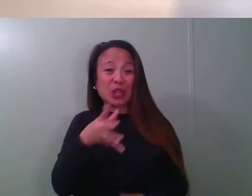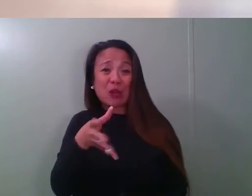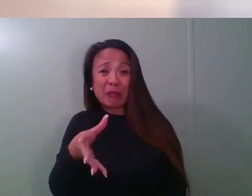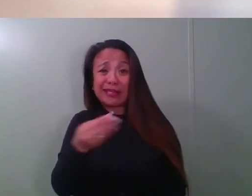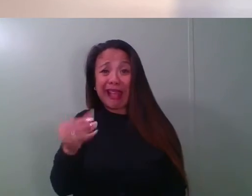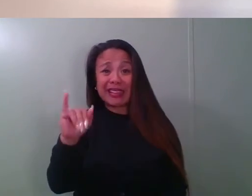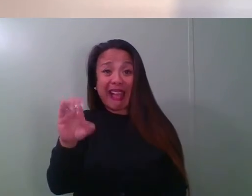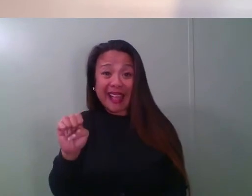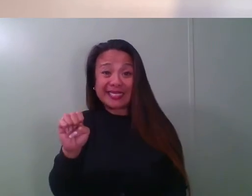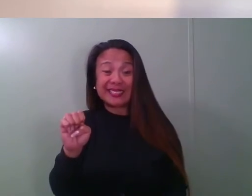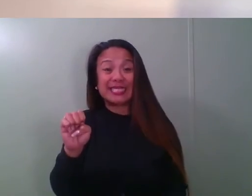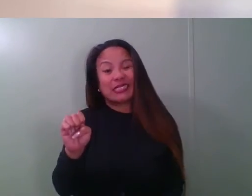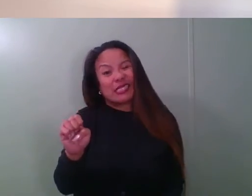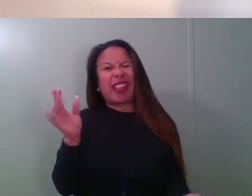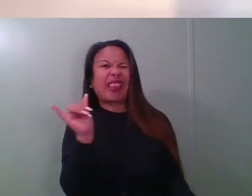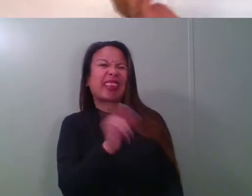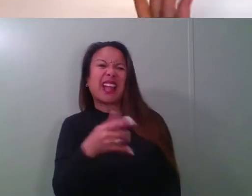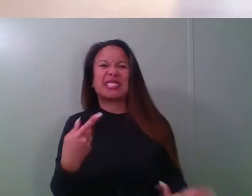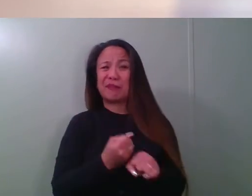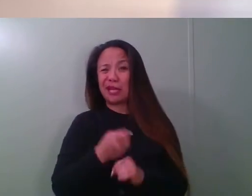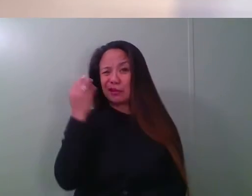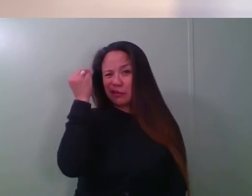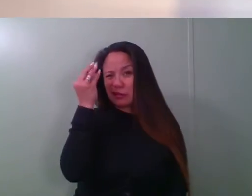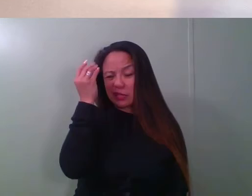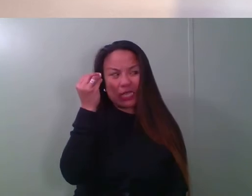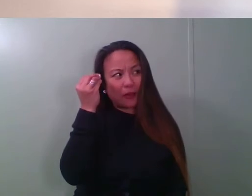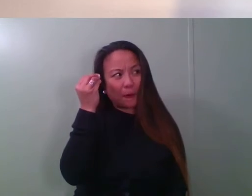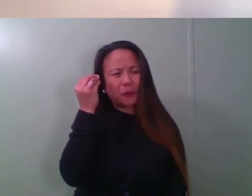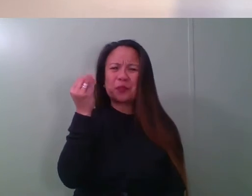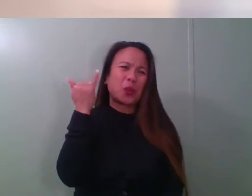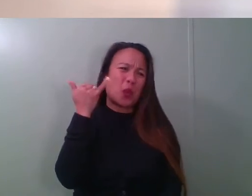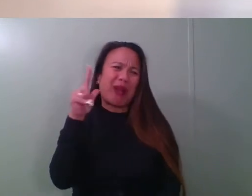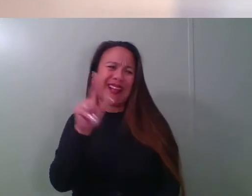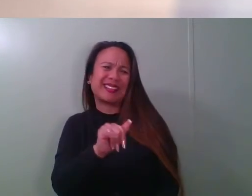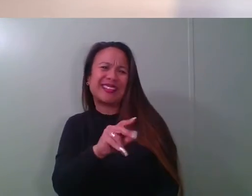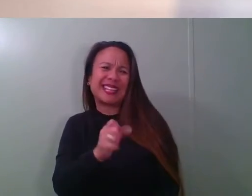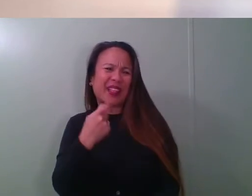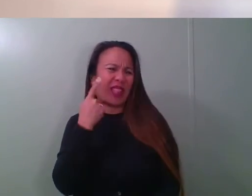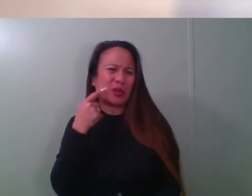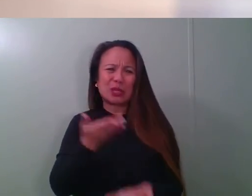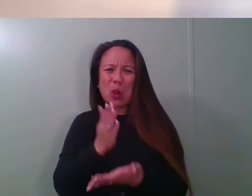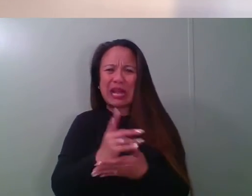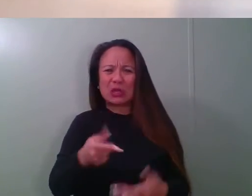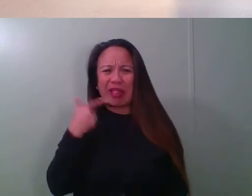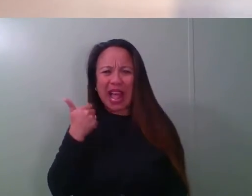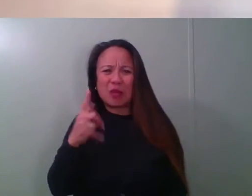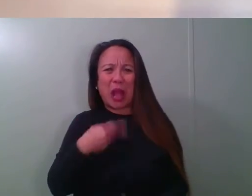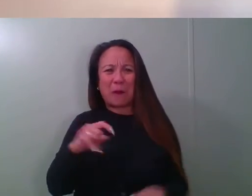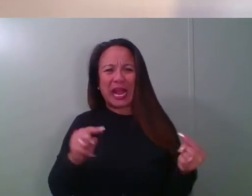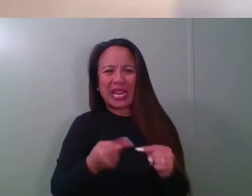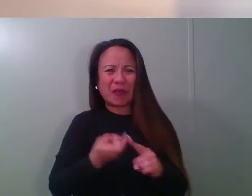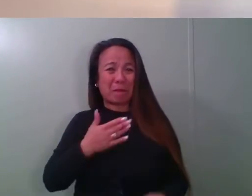grandmas, and ice. And that made me wonder, why did Lisa think it was okay to laugh about